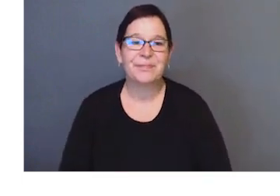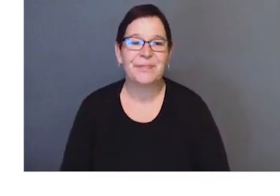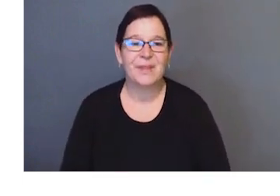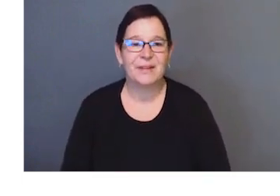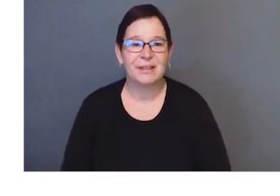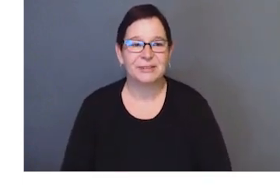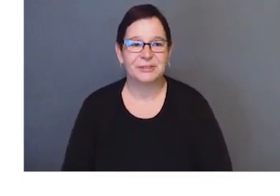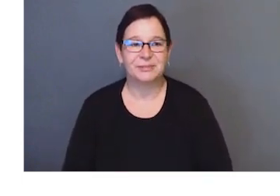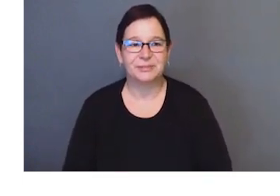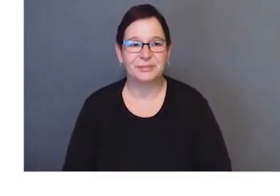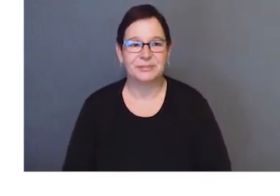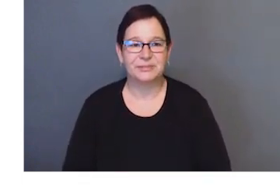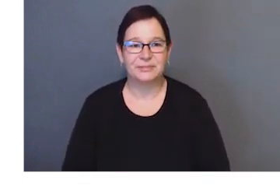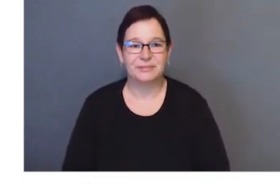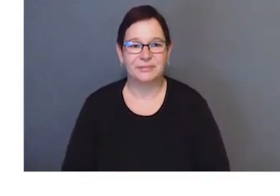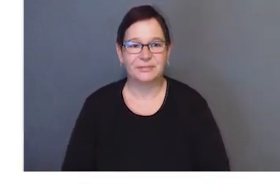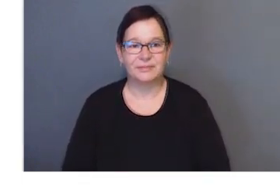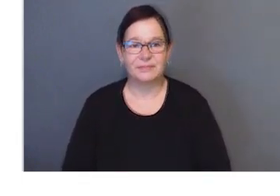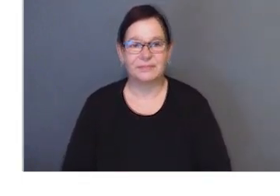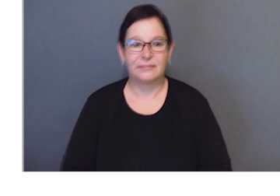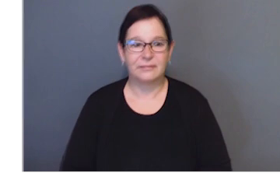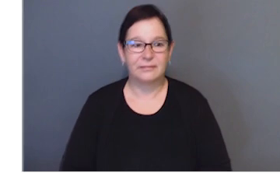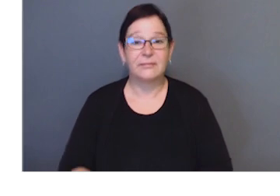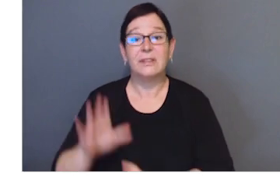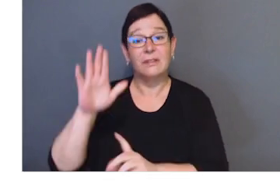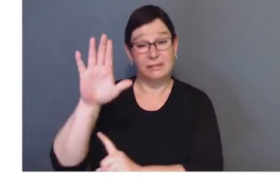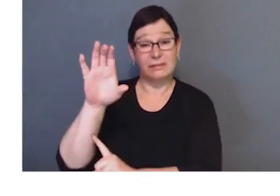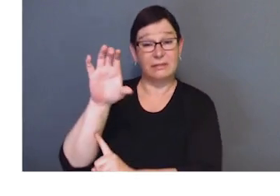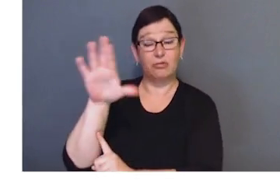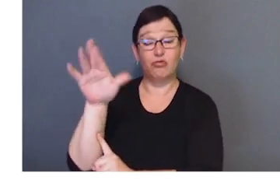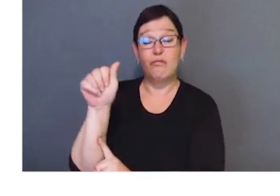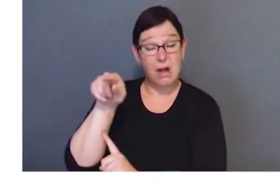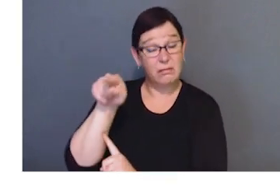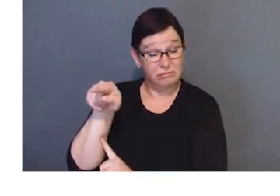Please note that the CRA never charges a fee to process Form